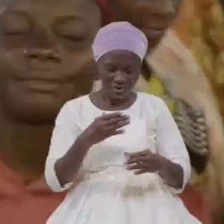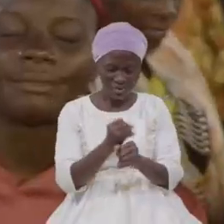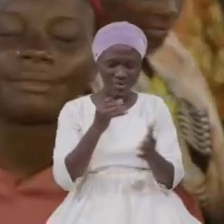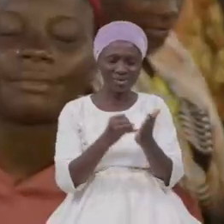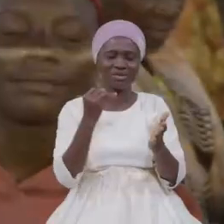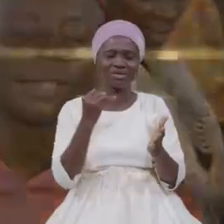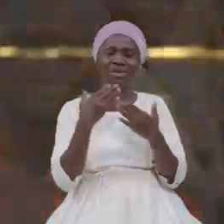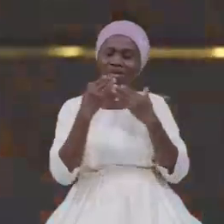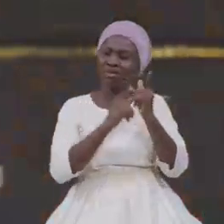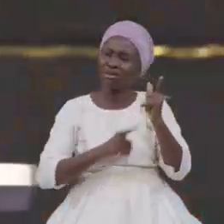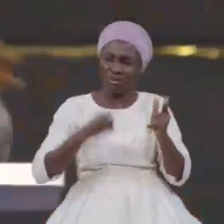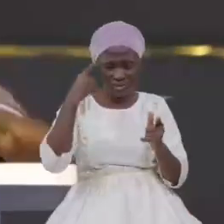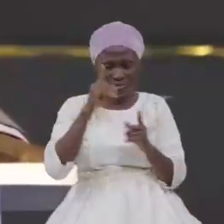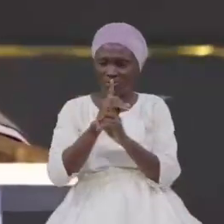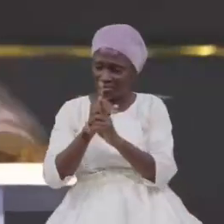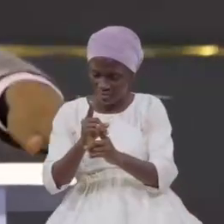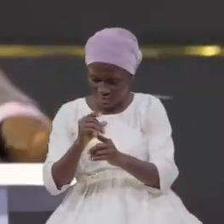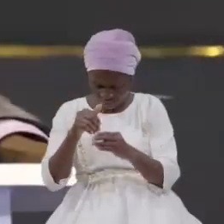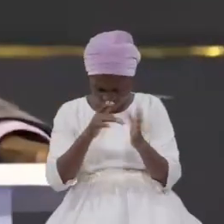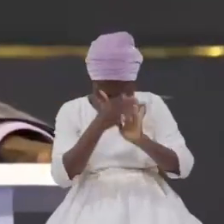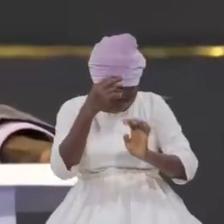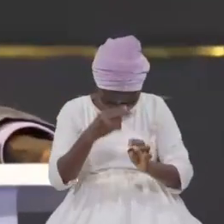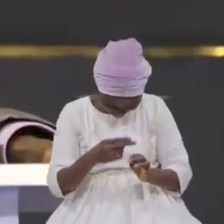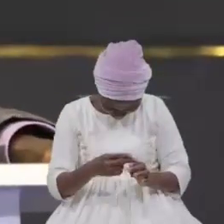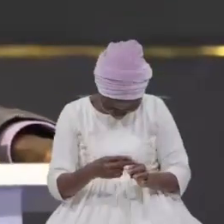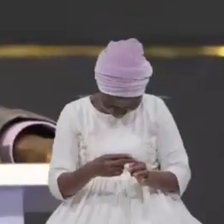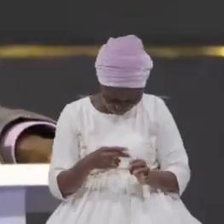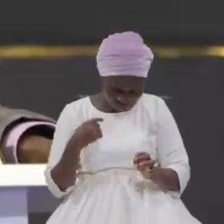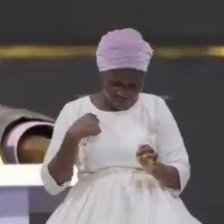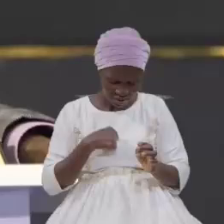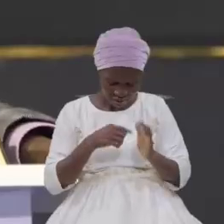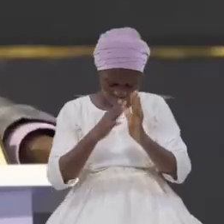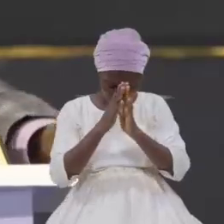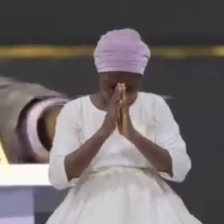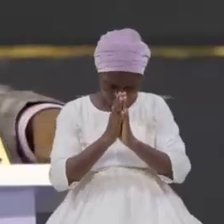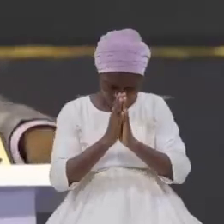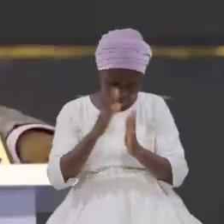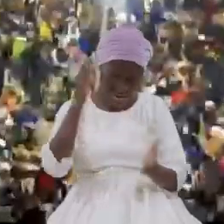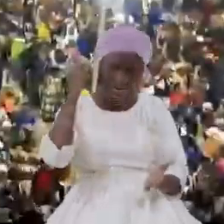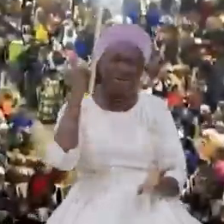for the answer. In Jesus' name, we pray.